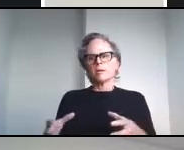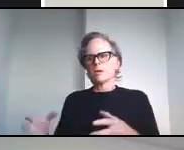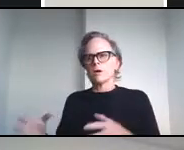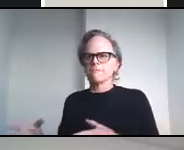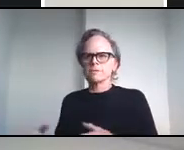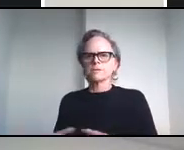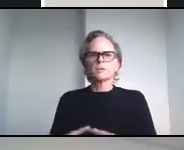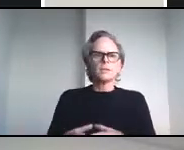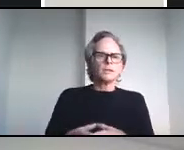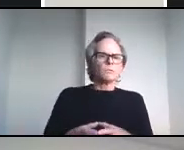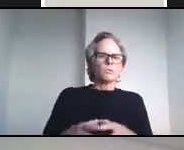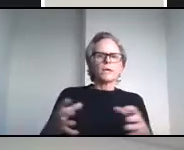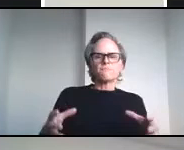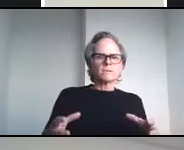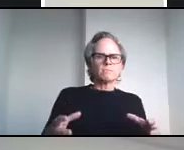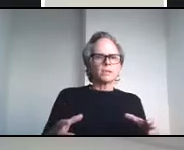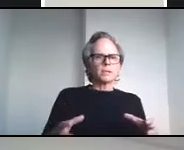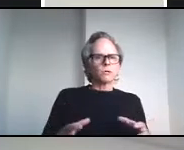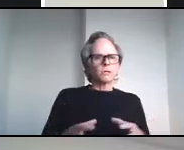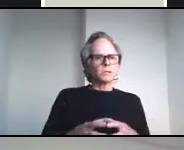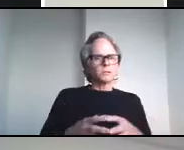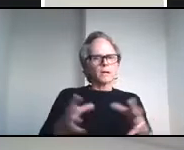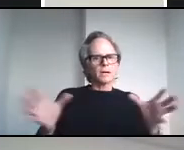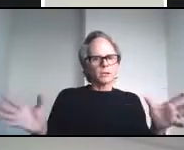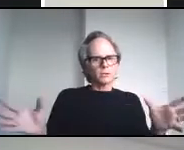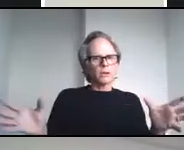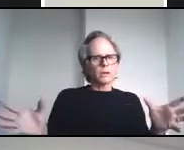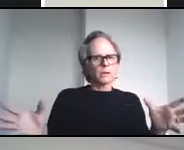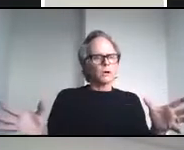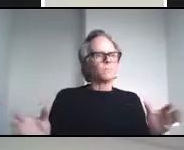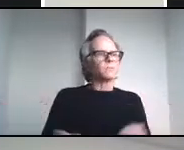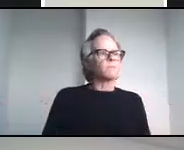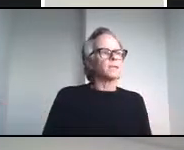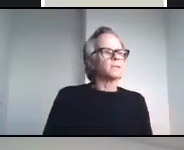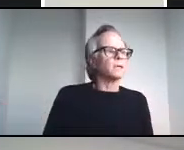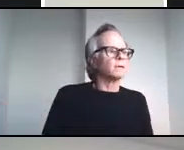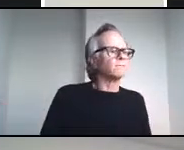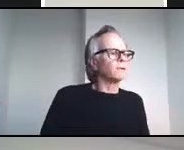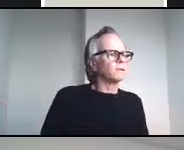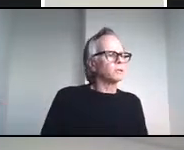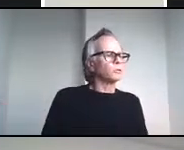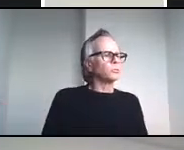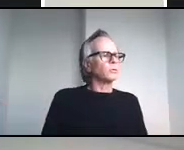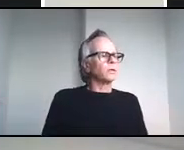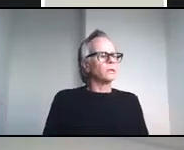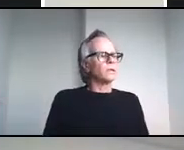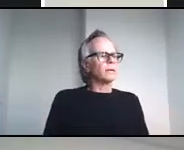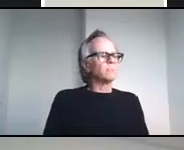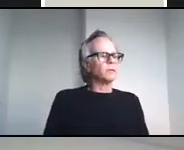children's librarian office, with great visibility across the entire open space of the